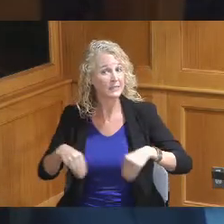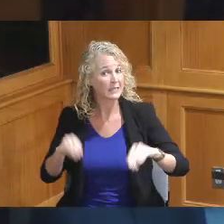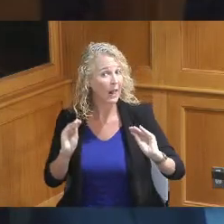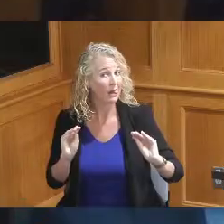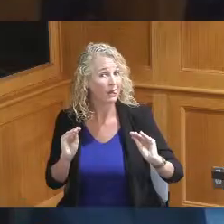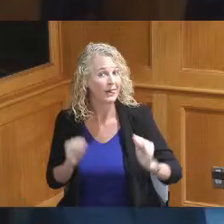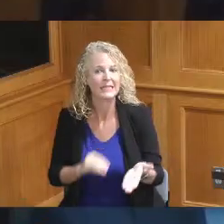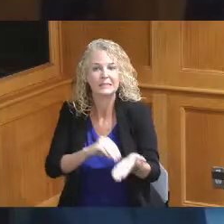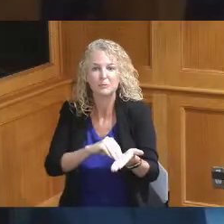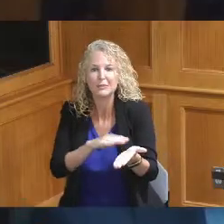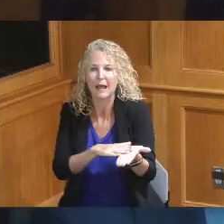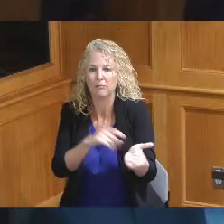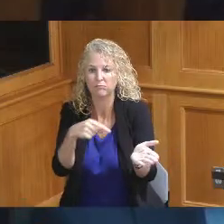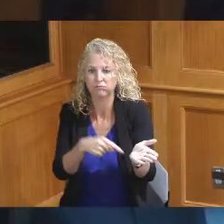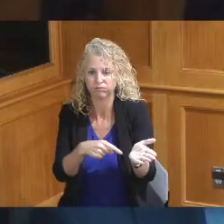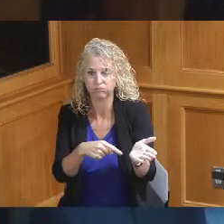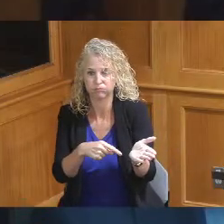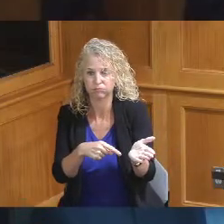It's written in there.